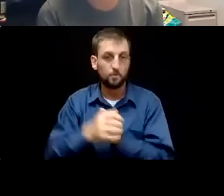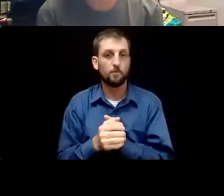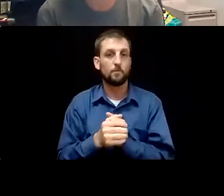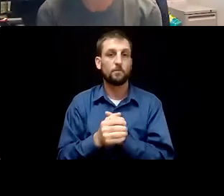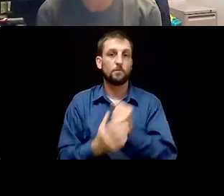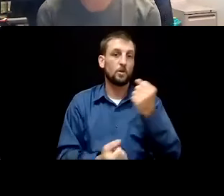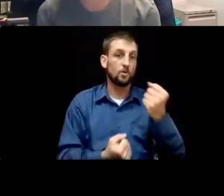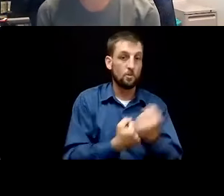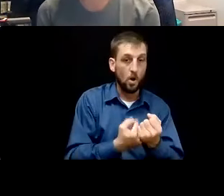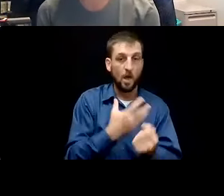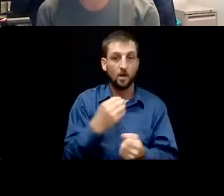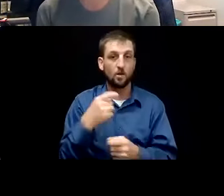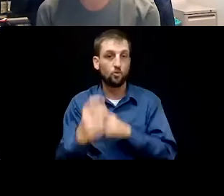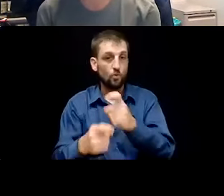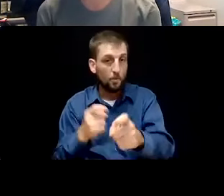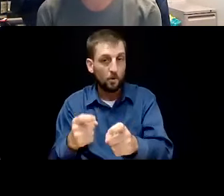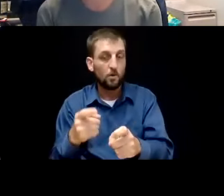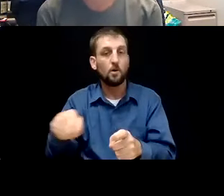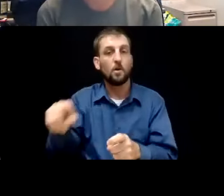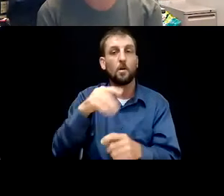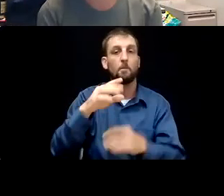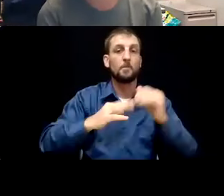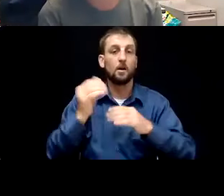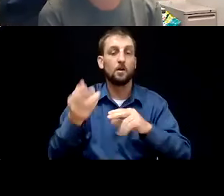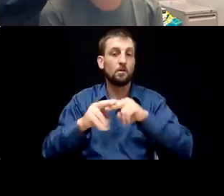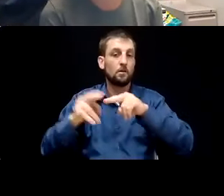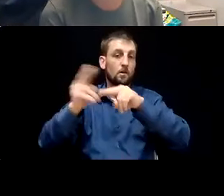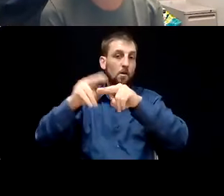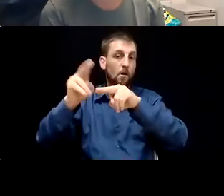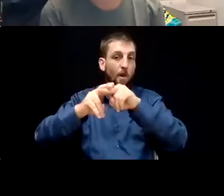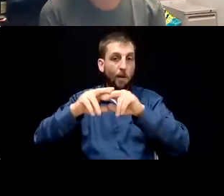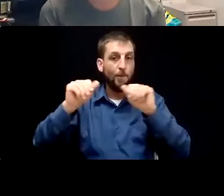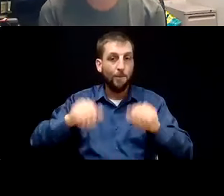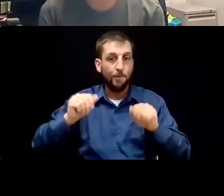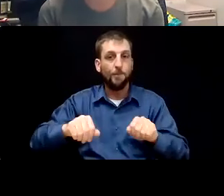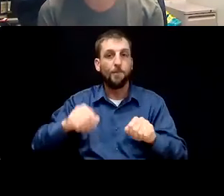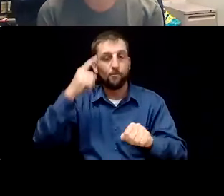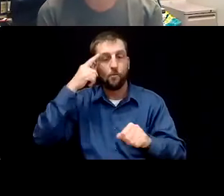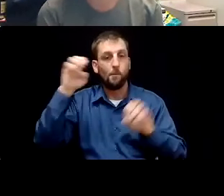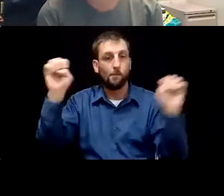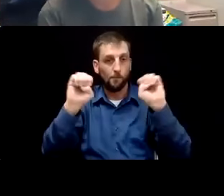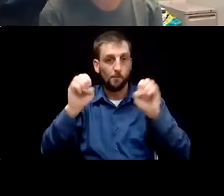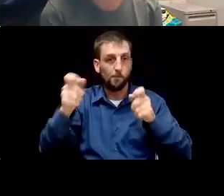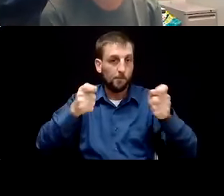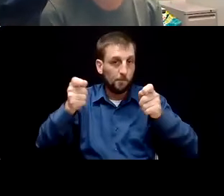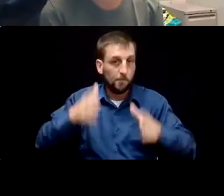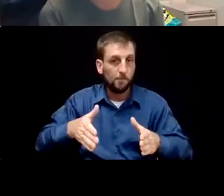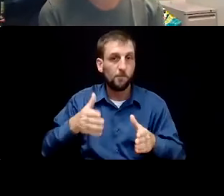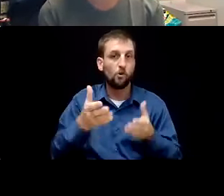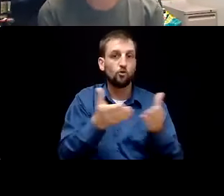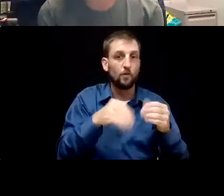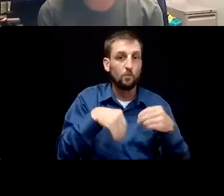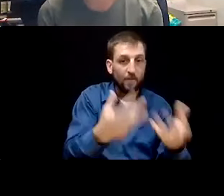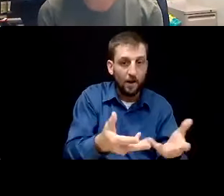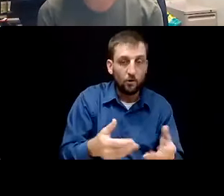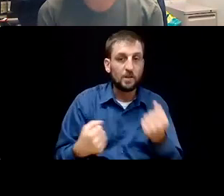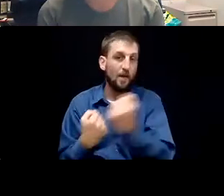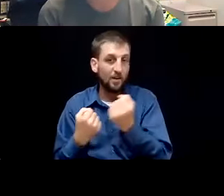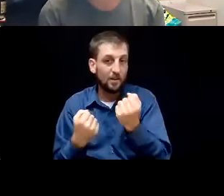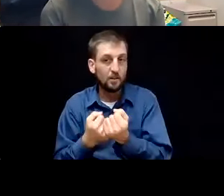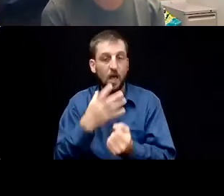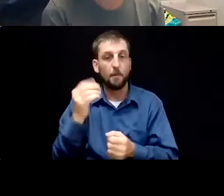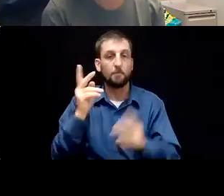to capacity-building efforts for emergency managers, service providers, advocates, and individuals with disabilities